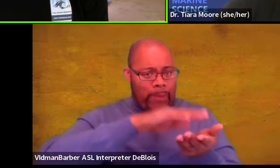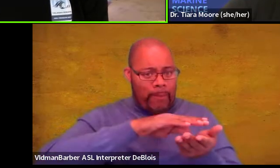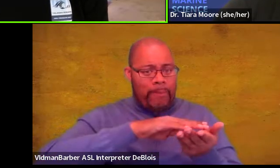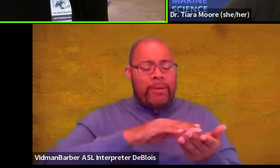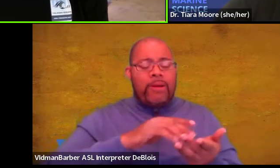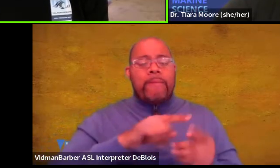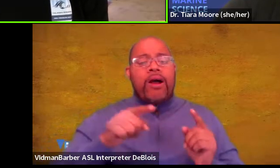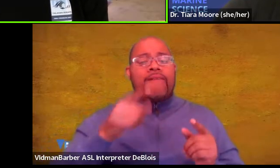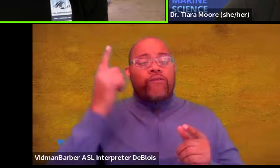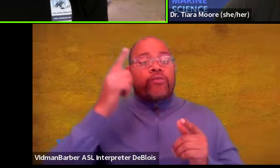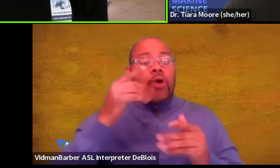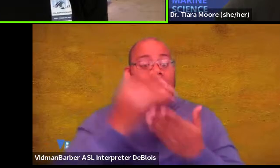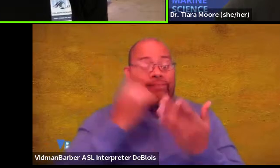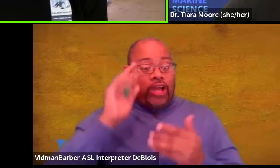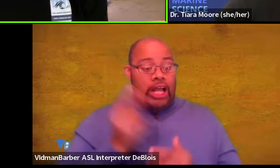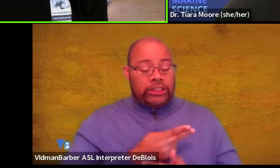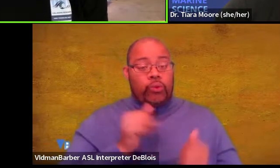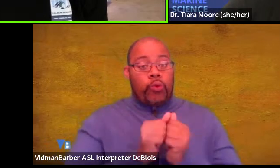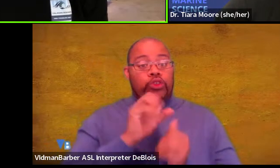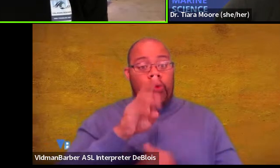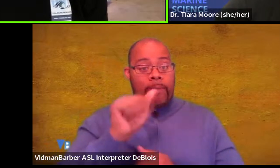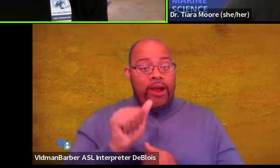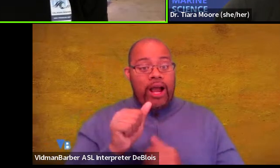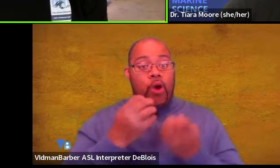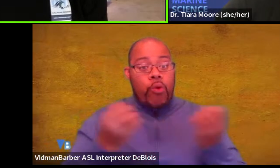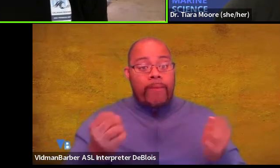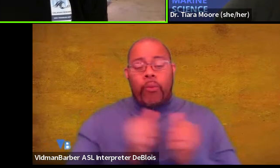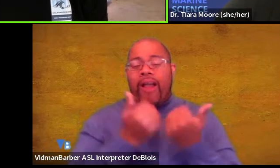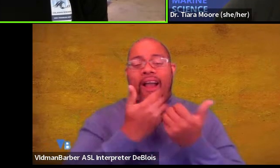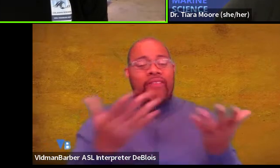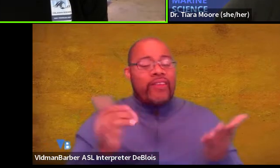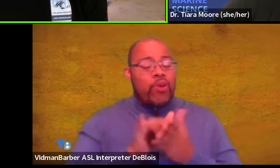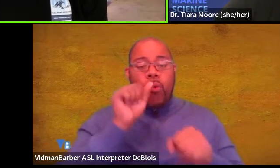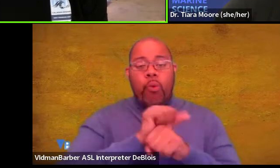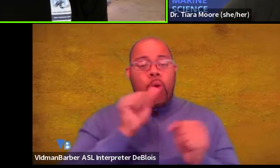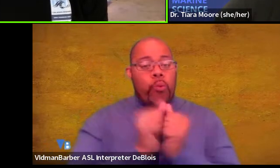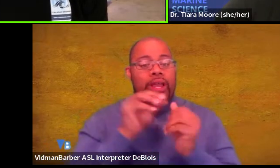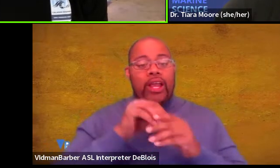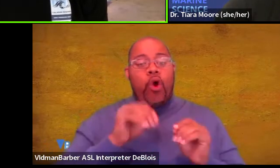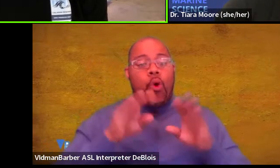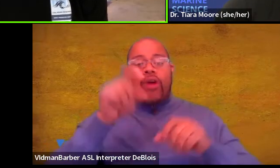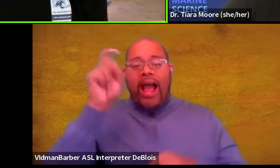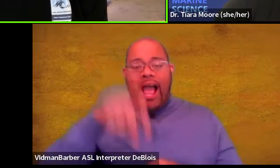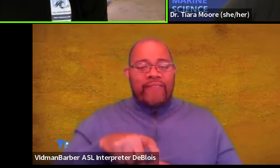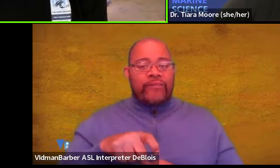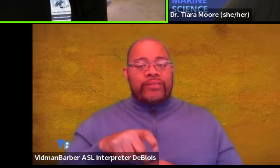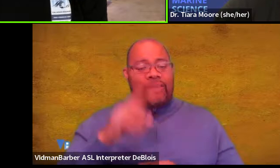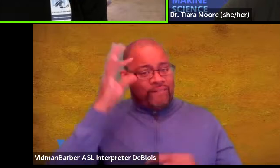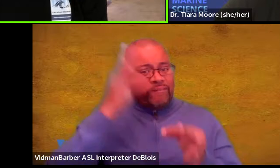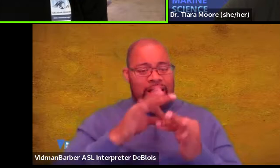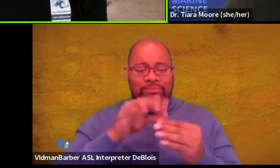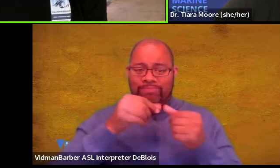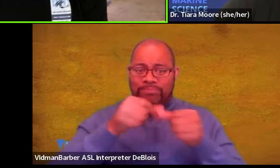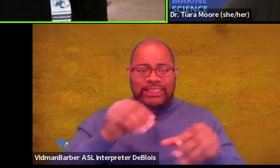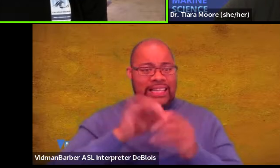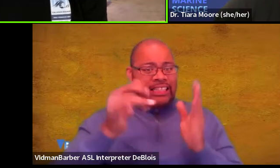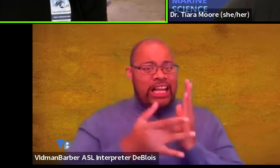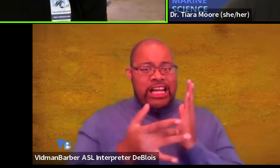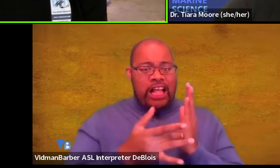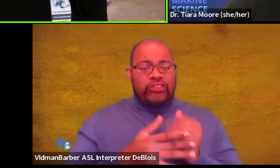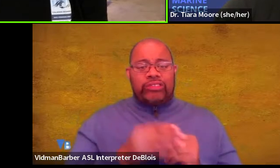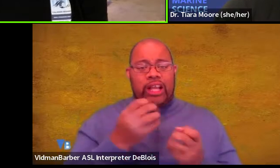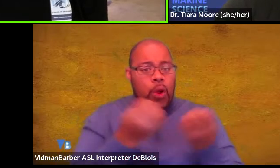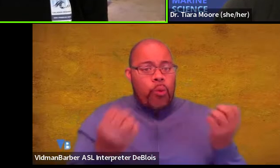is that for all of us, with your scuba equipment, with anything that you're working with in the ocean, you have to put your faith in that technology, in